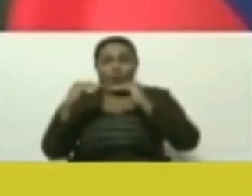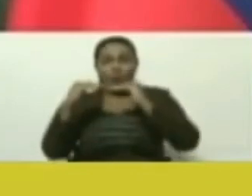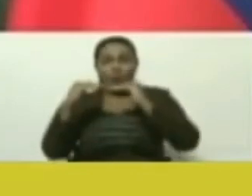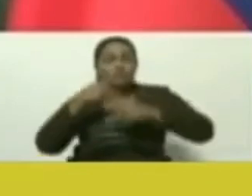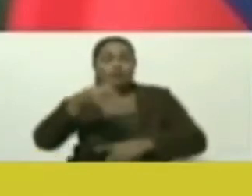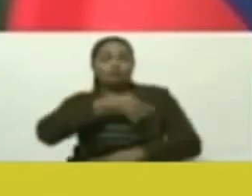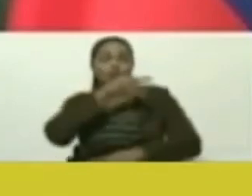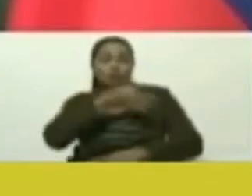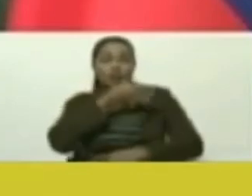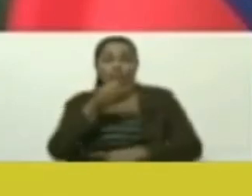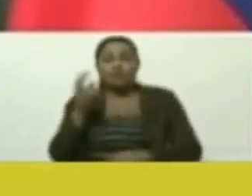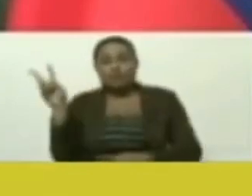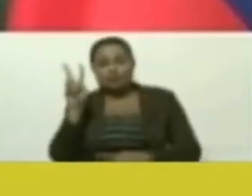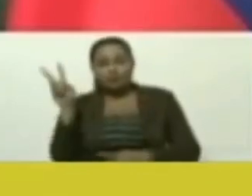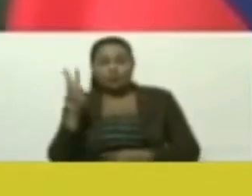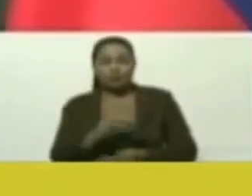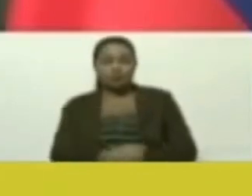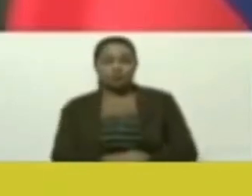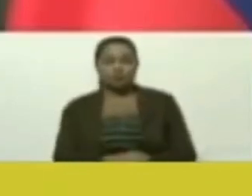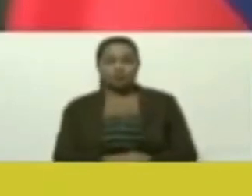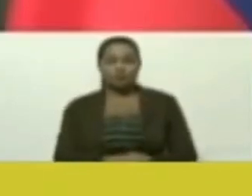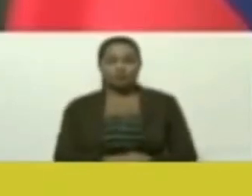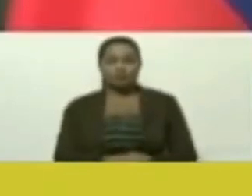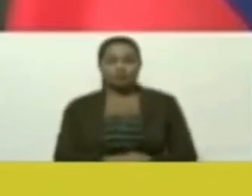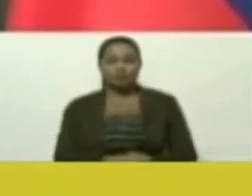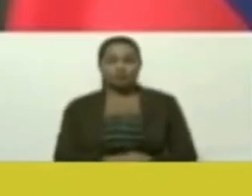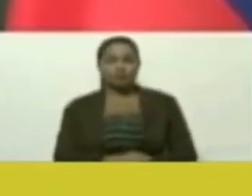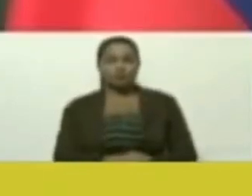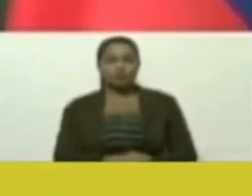to consolidate our stability